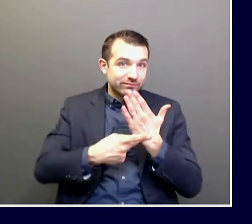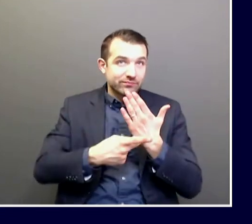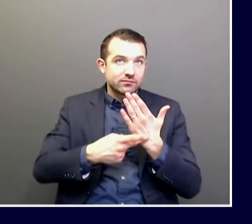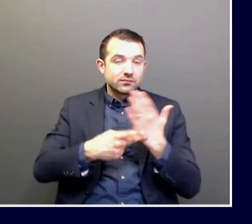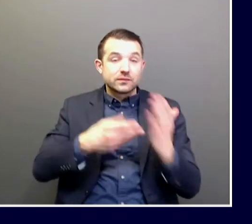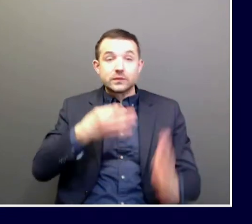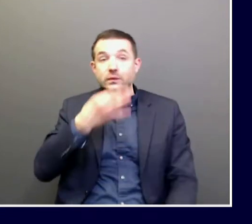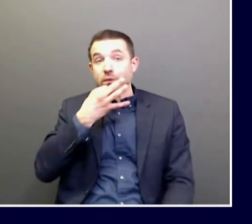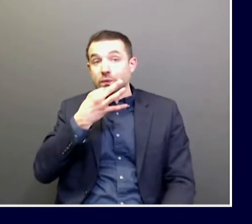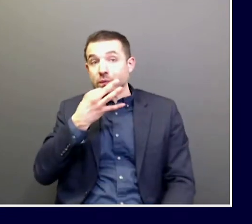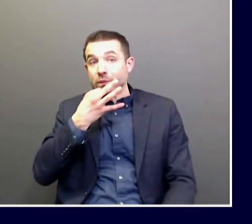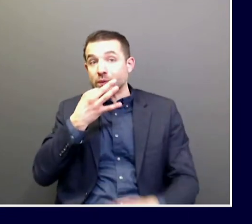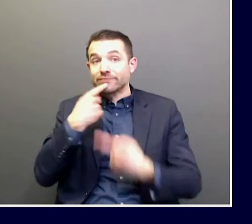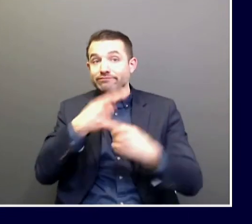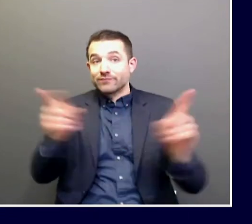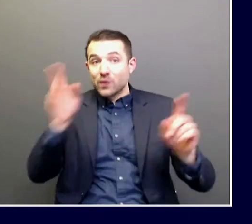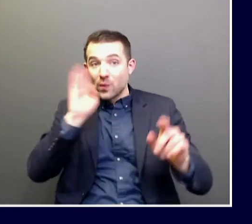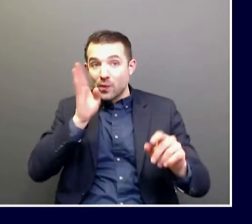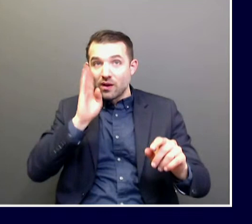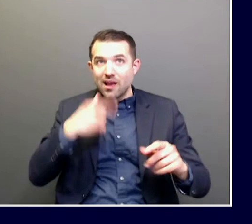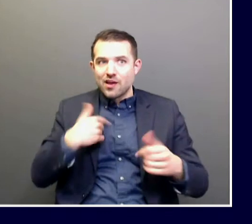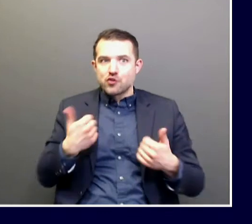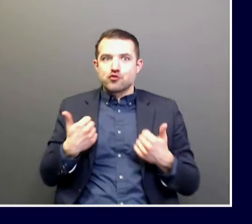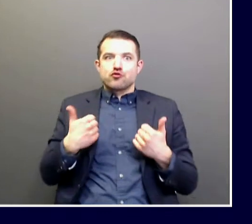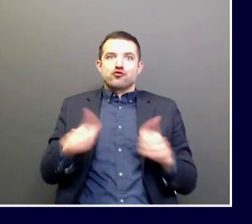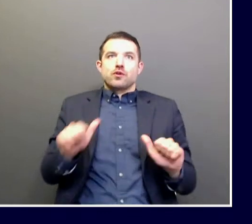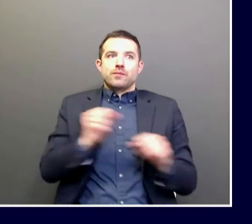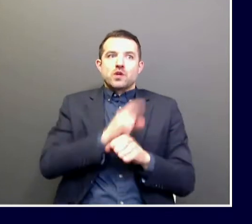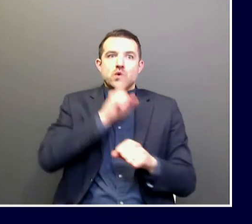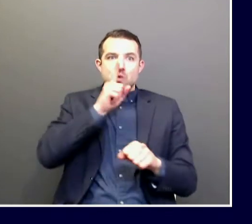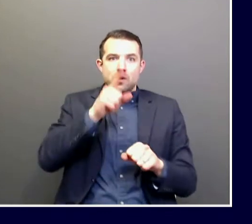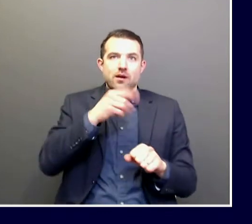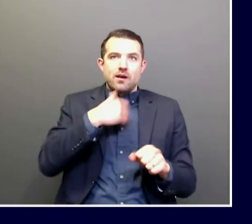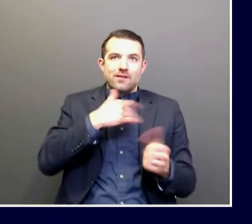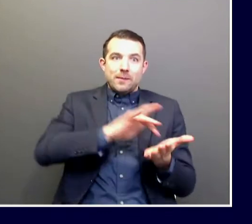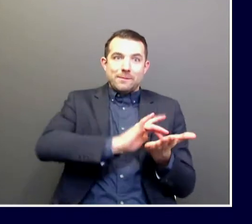make testing and therapeutics more available.